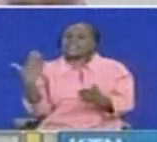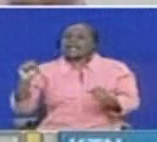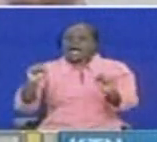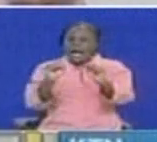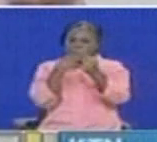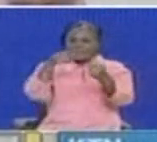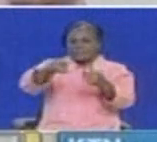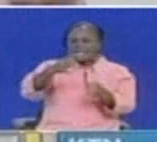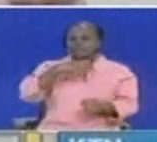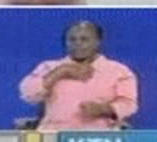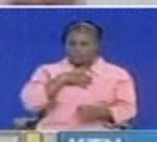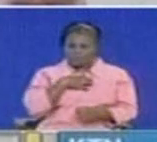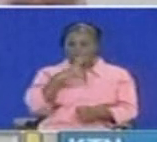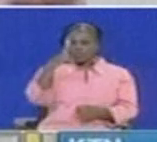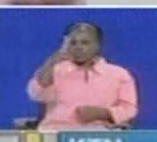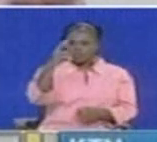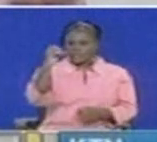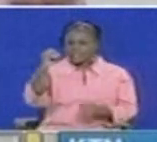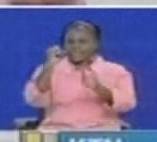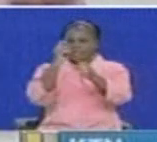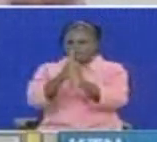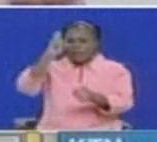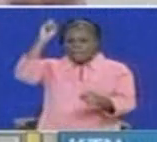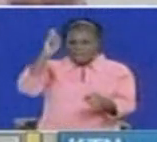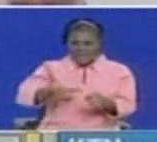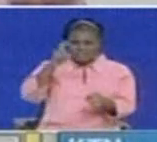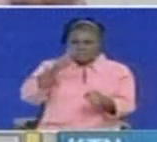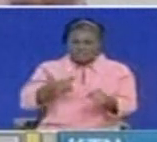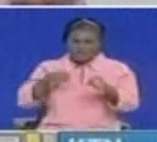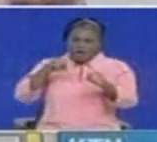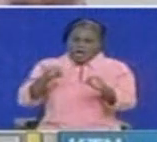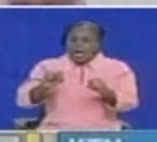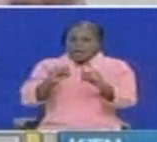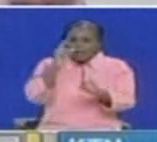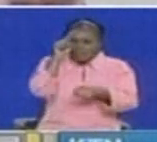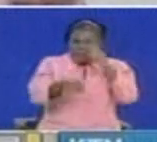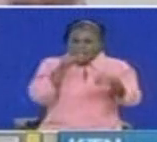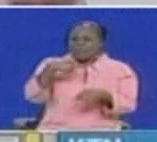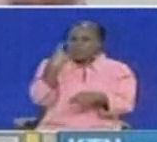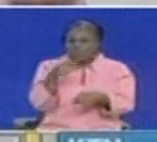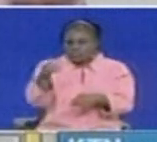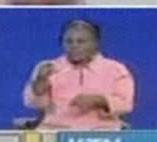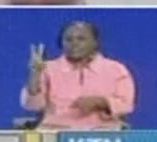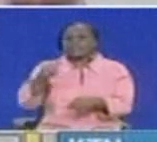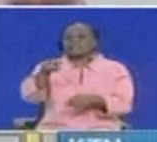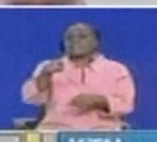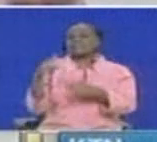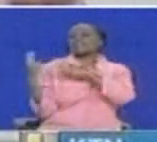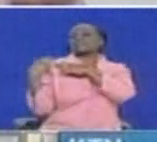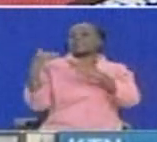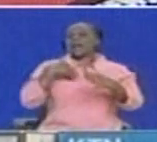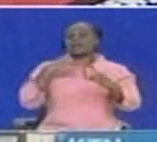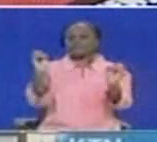his retirement in 2011 must fall squarely on Githu Muigai, and therefore he should take